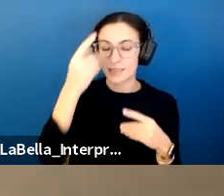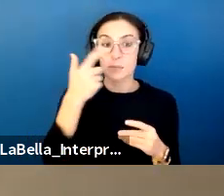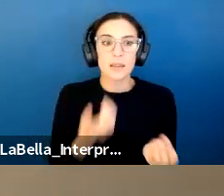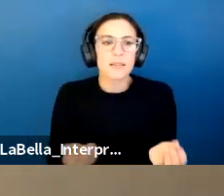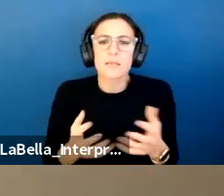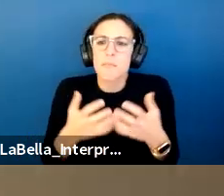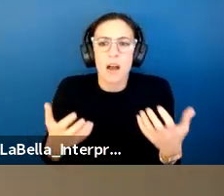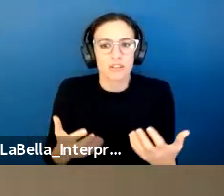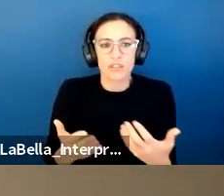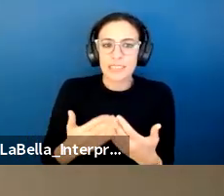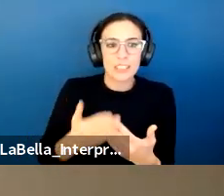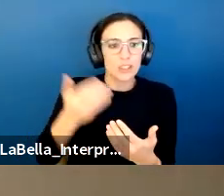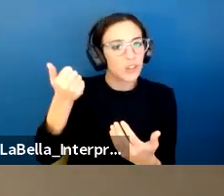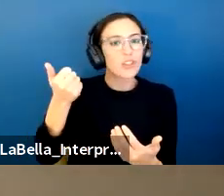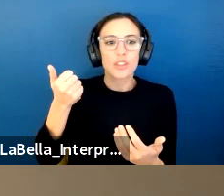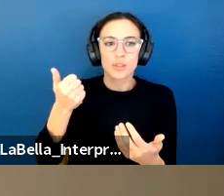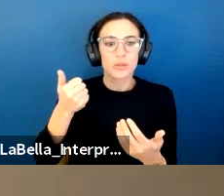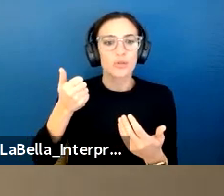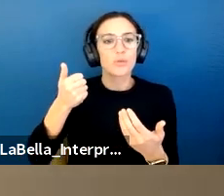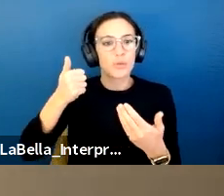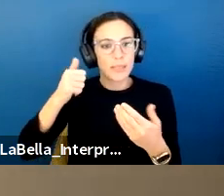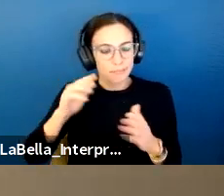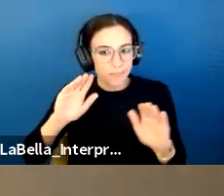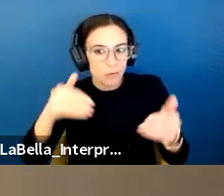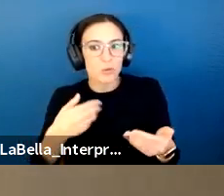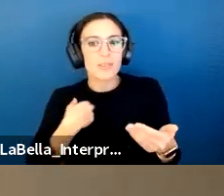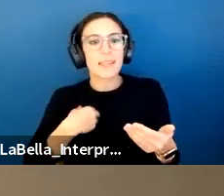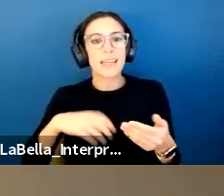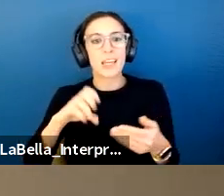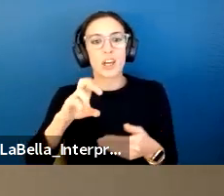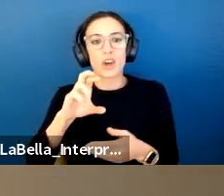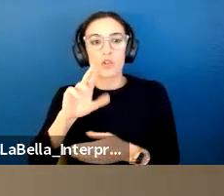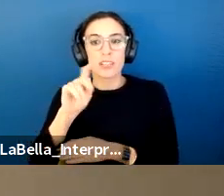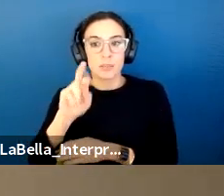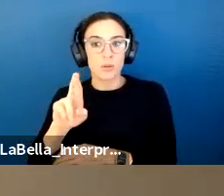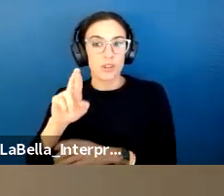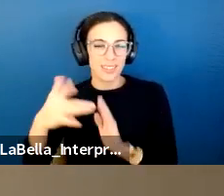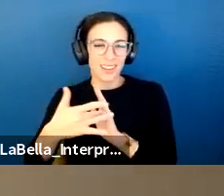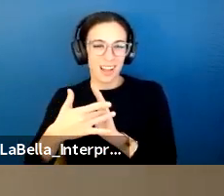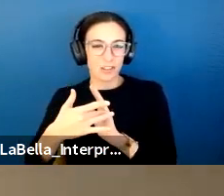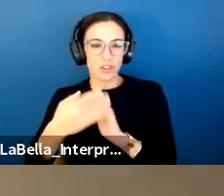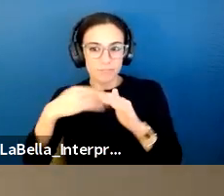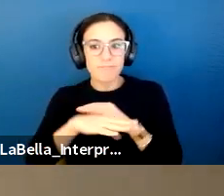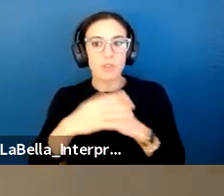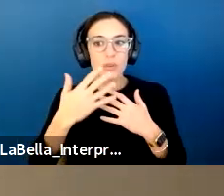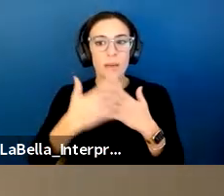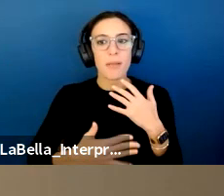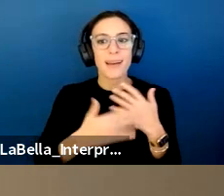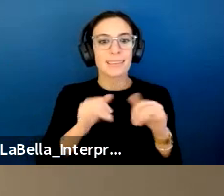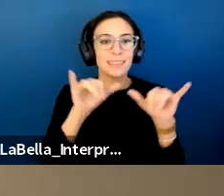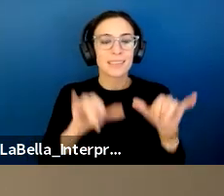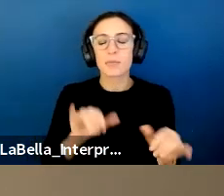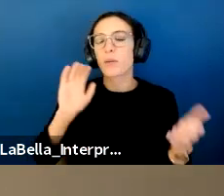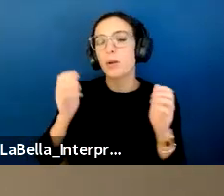to introduce the CRISPR technology into the blood system as opposed to having cystic fibrosis